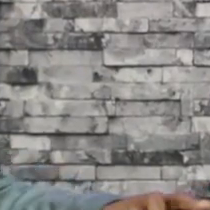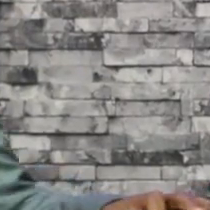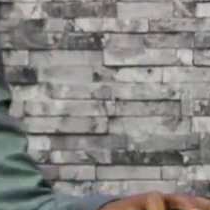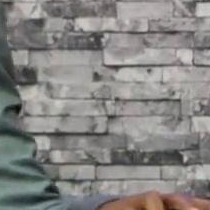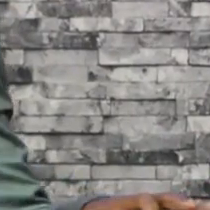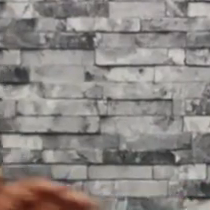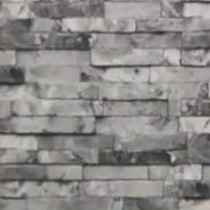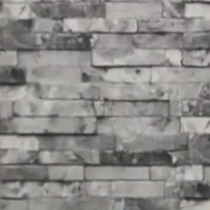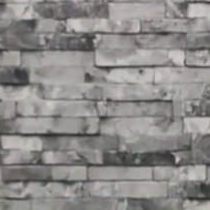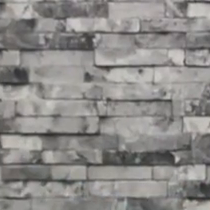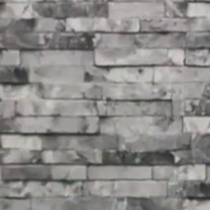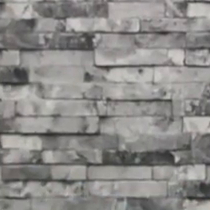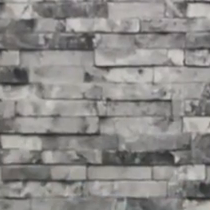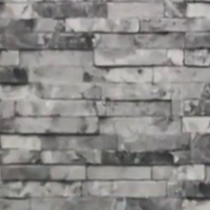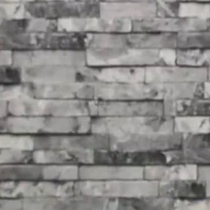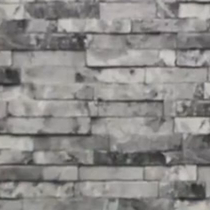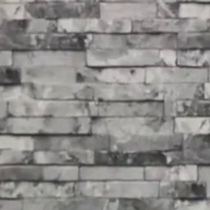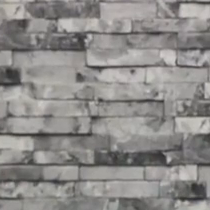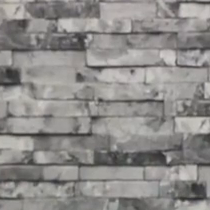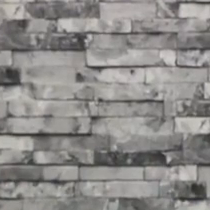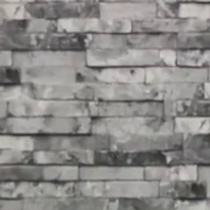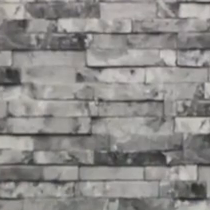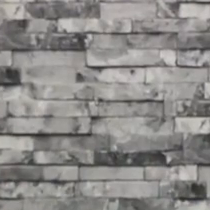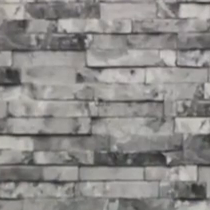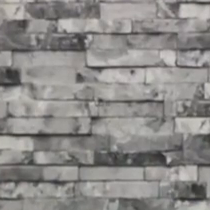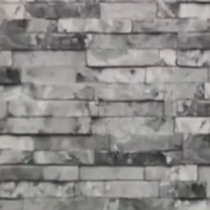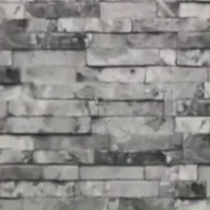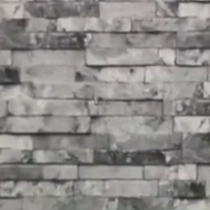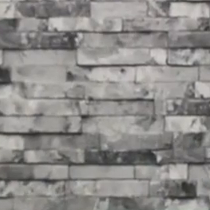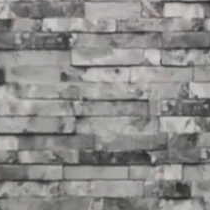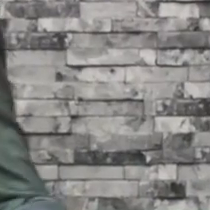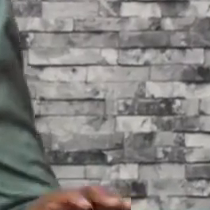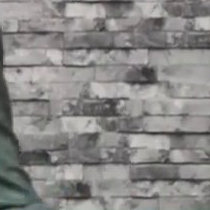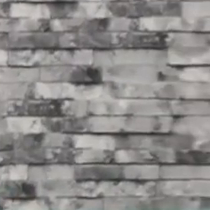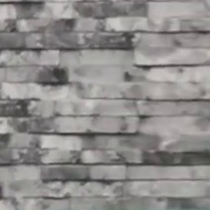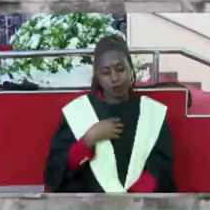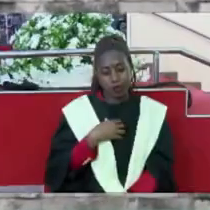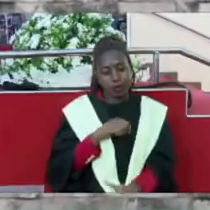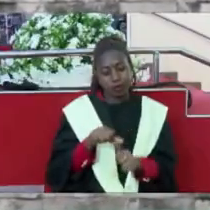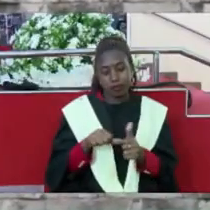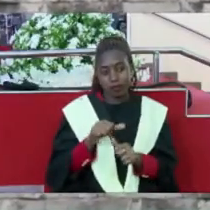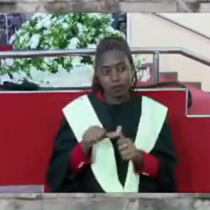I don't know what God is saying about those relationships that you're still lamenting over.